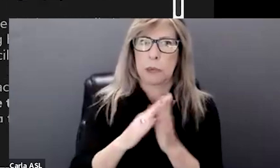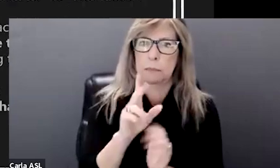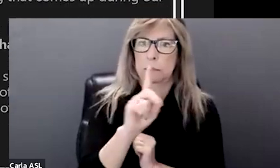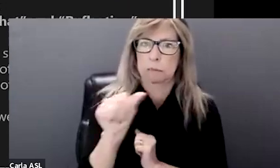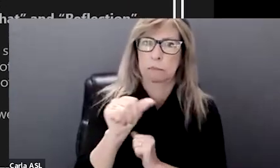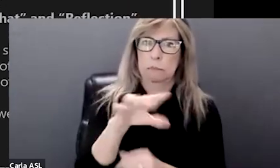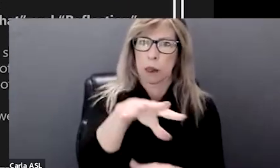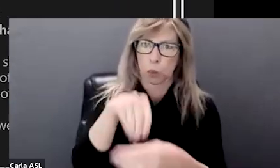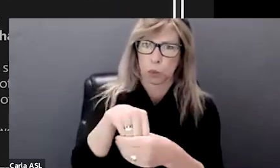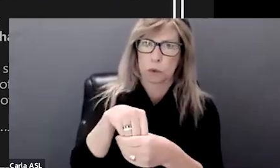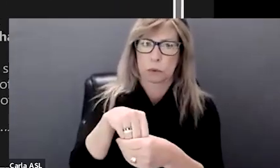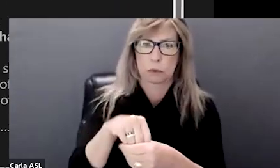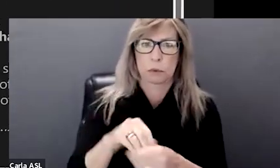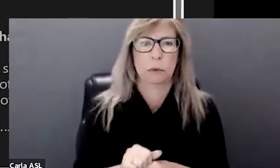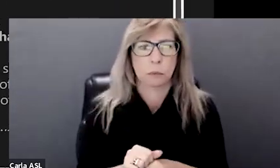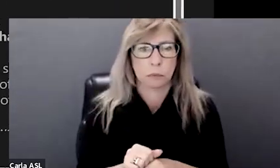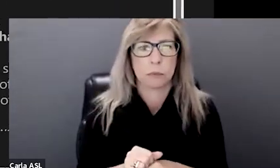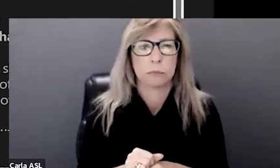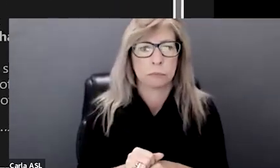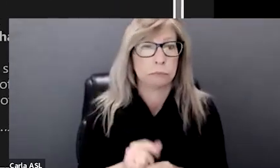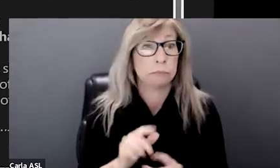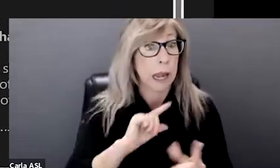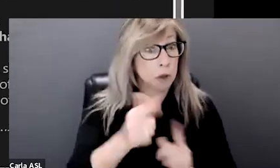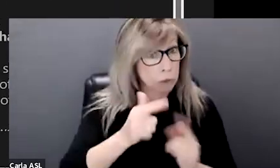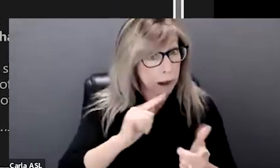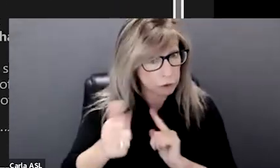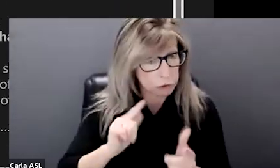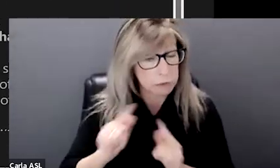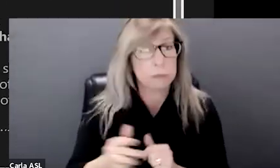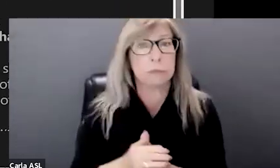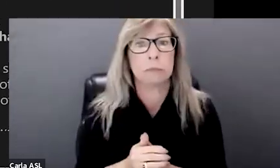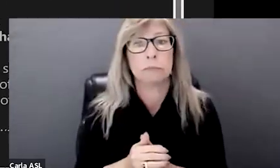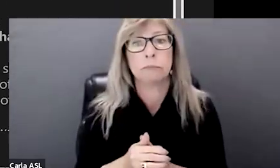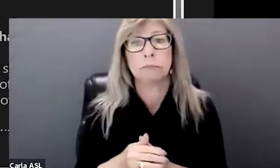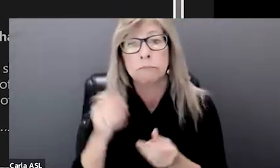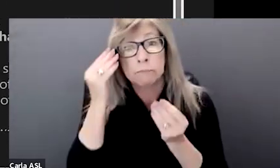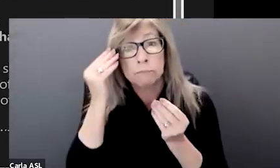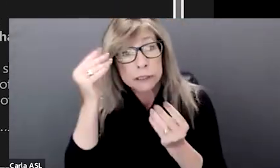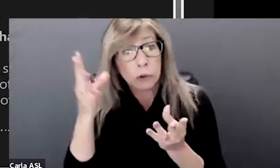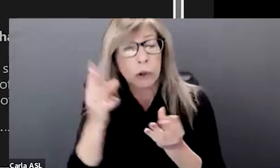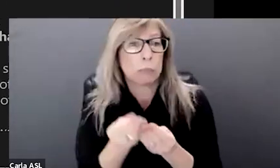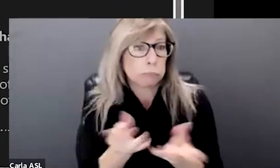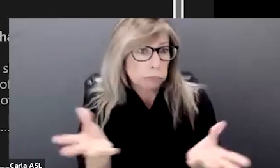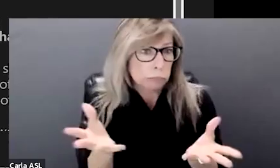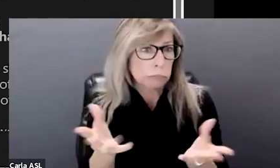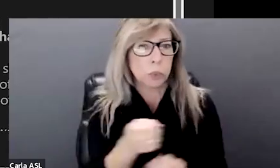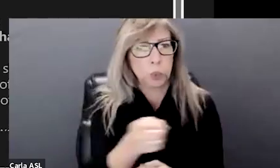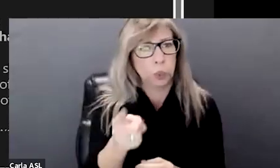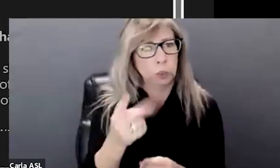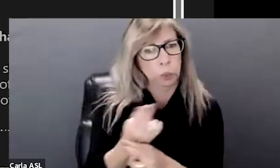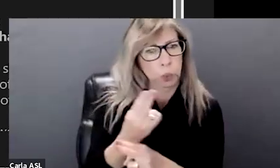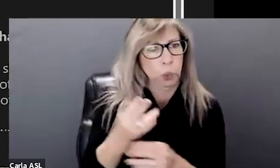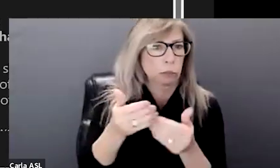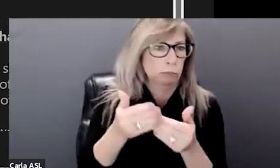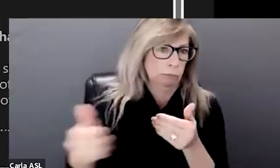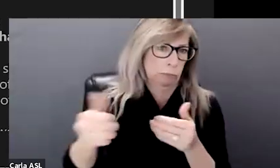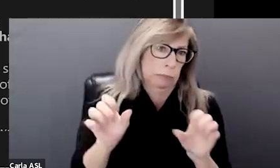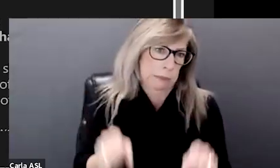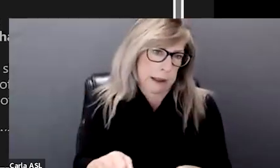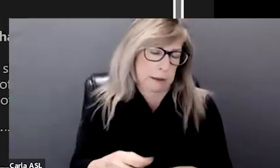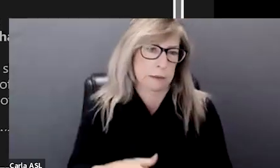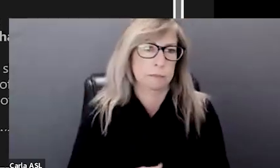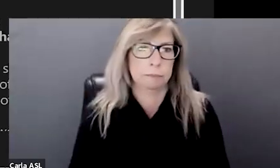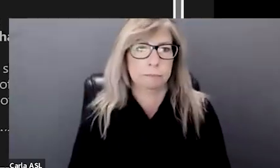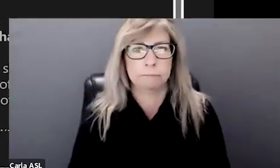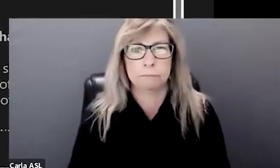of interaction and provide you some material and information that you can take with you. So hopefully that's the experience that you will have